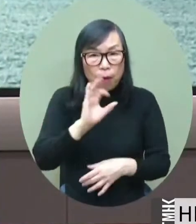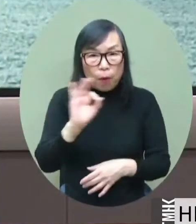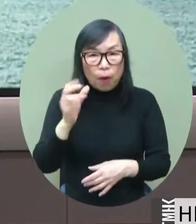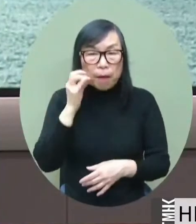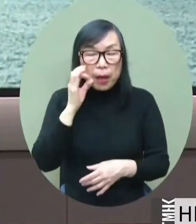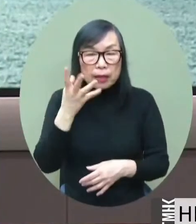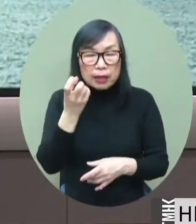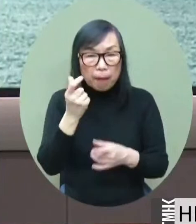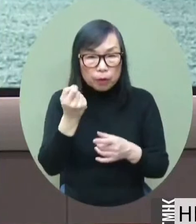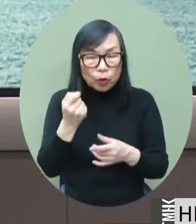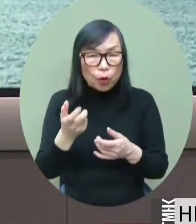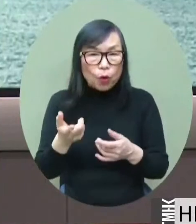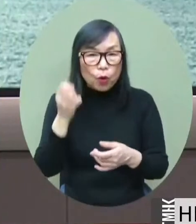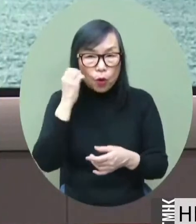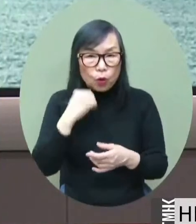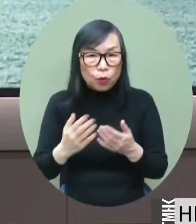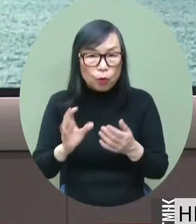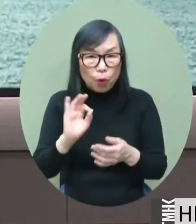0.98%.